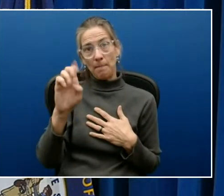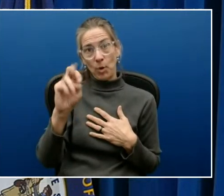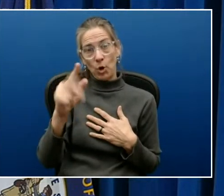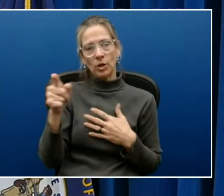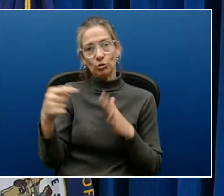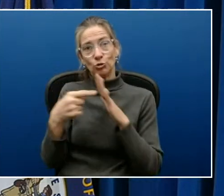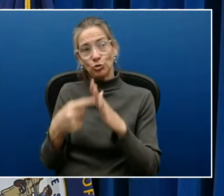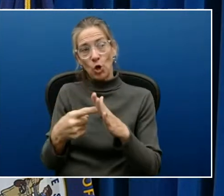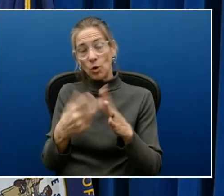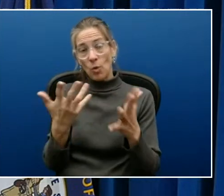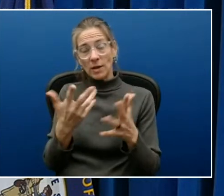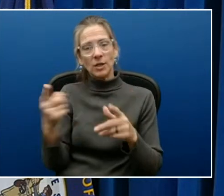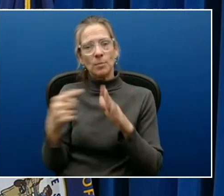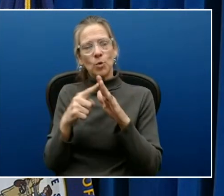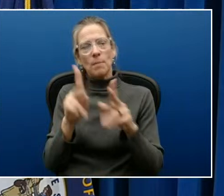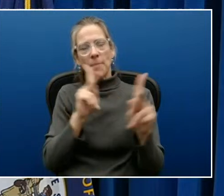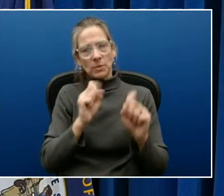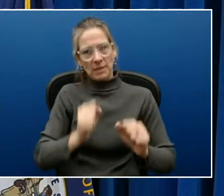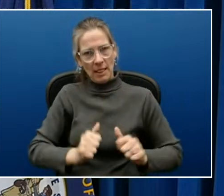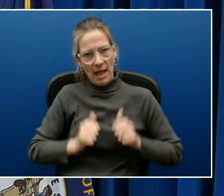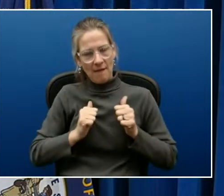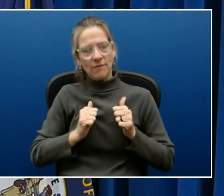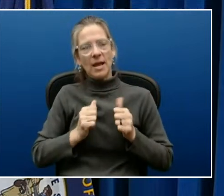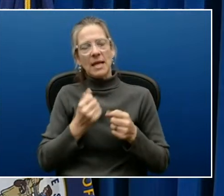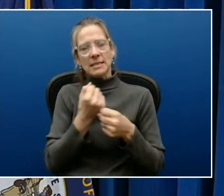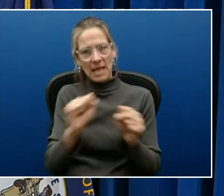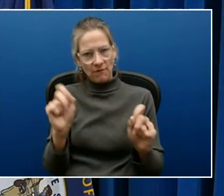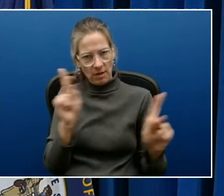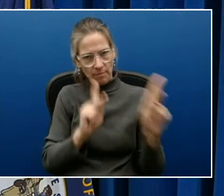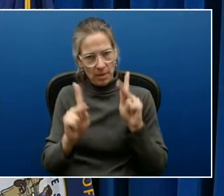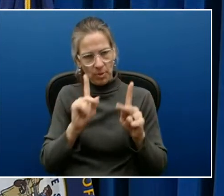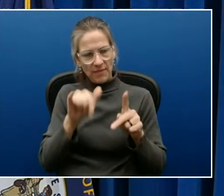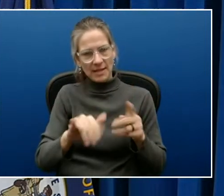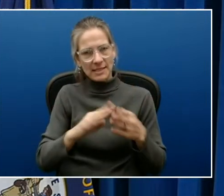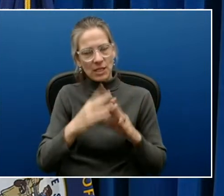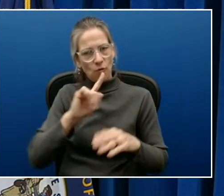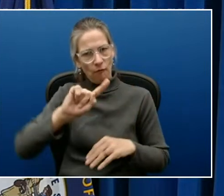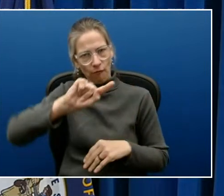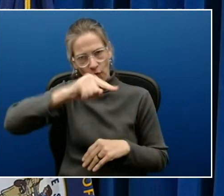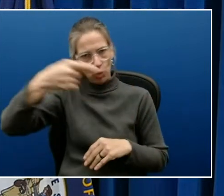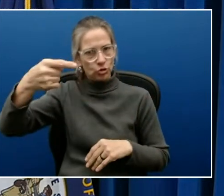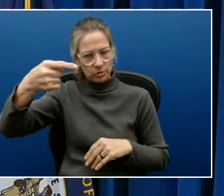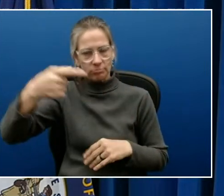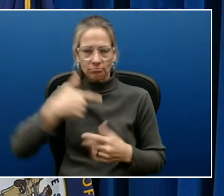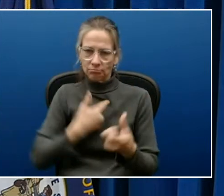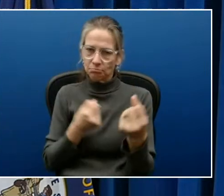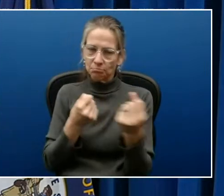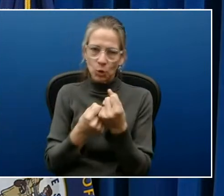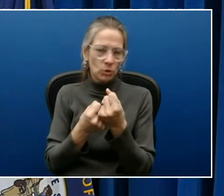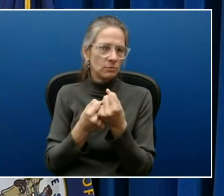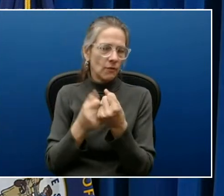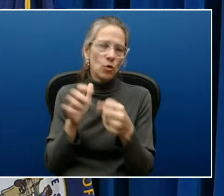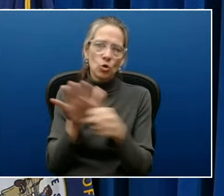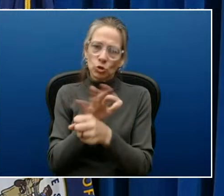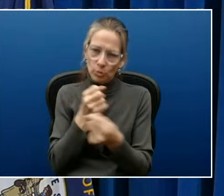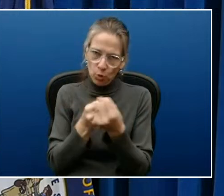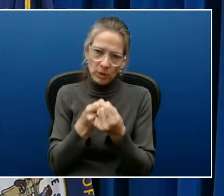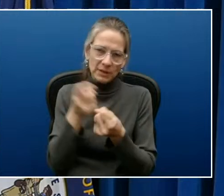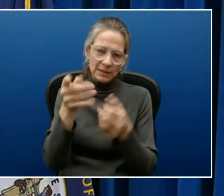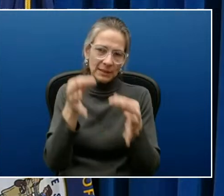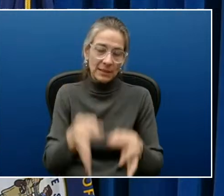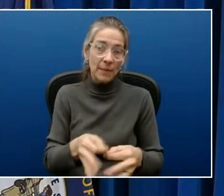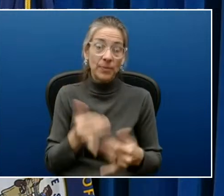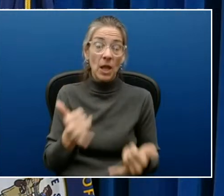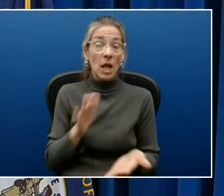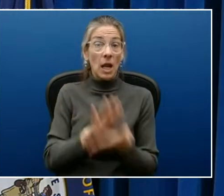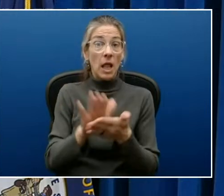and well-being and safety of the people of his city first, and I fully supported that decision. The cleanup that's going on in Louisville